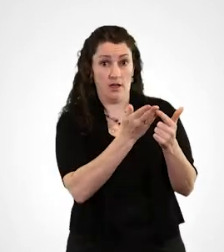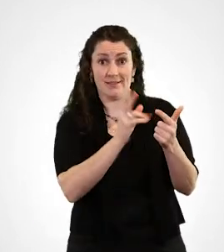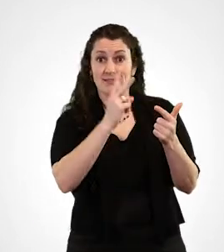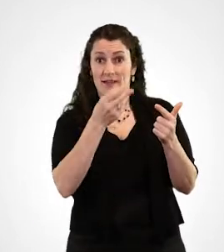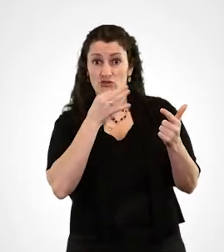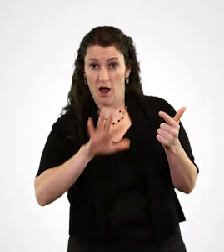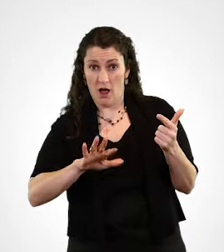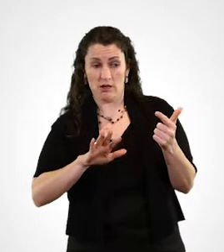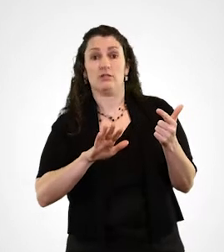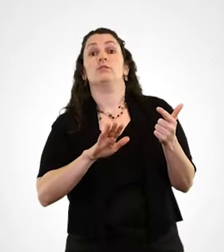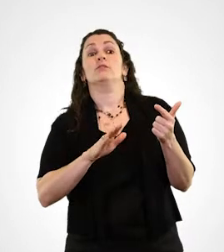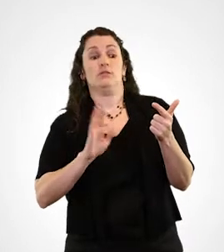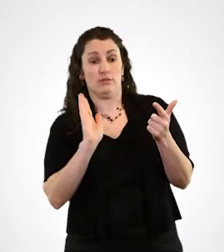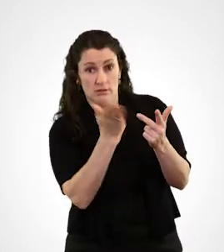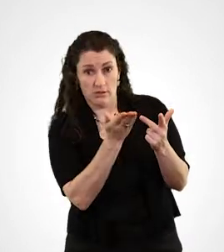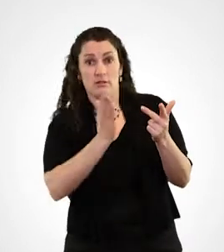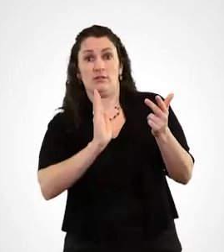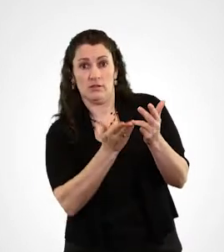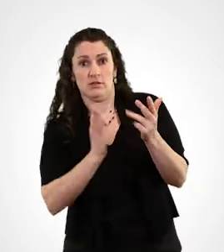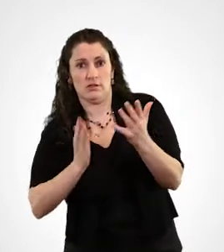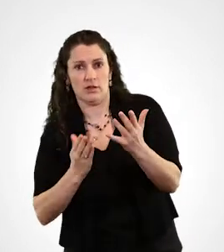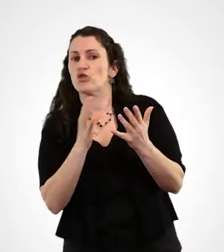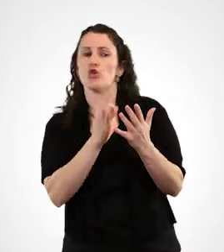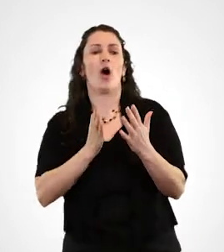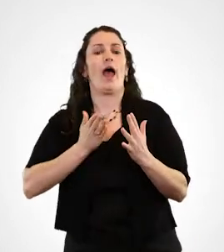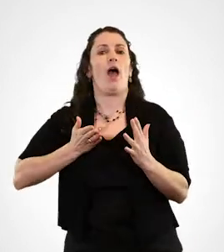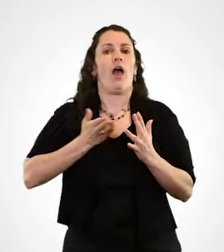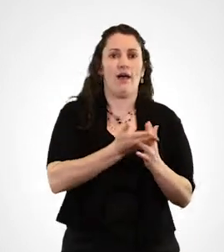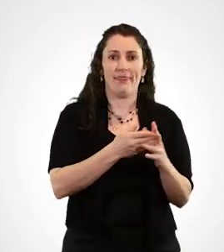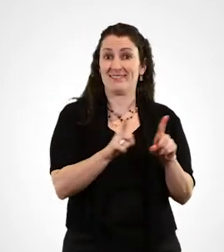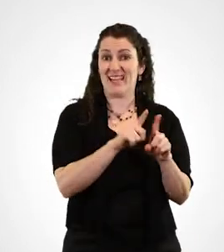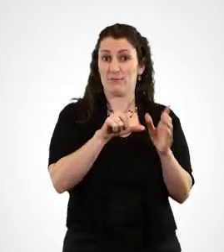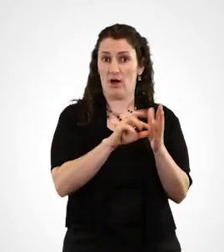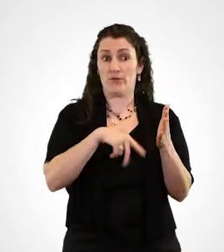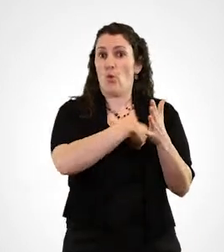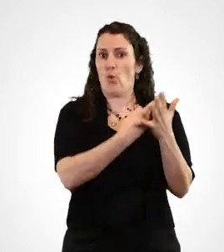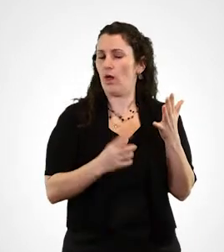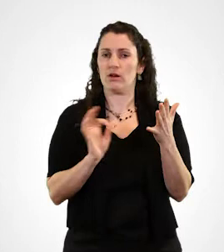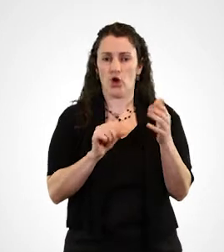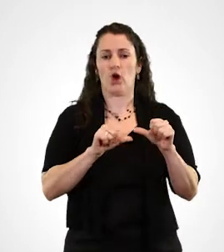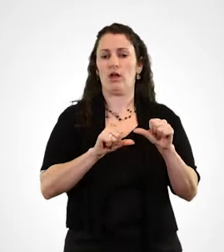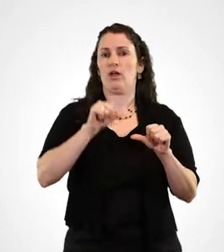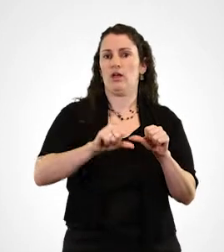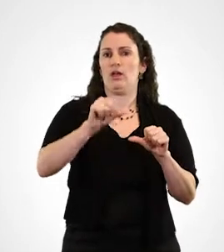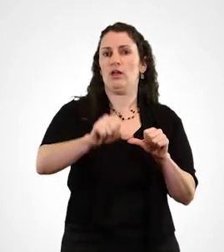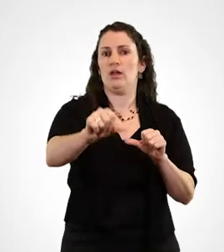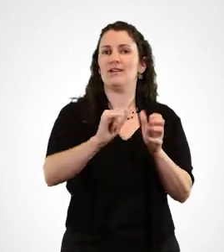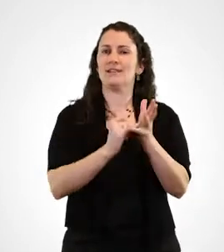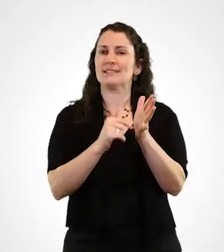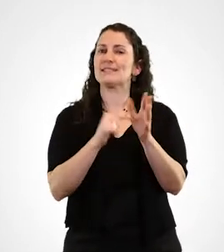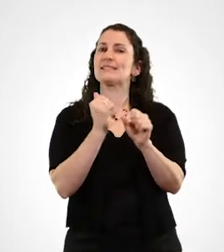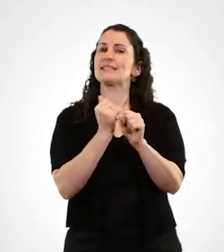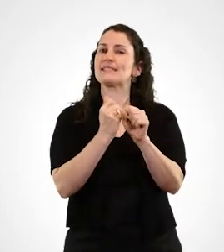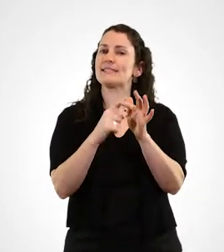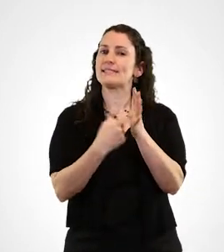staggered fashion with child 2, and then child 3, and so on. What you want to see is that